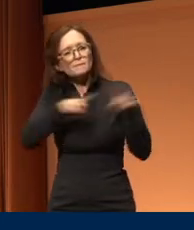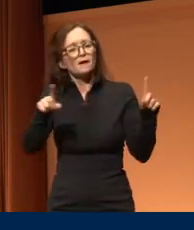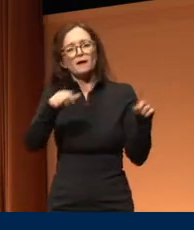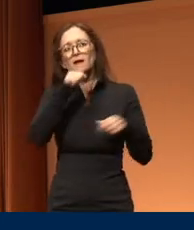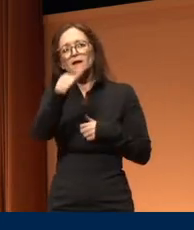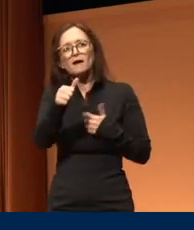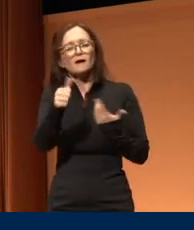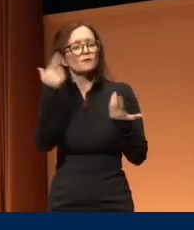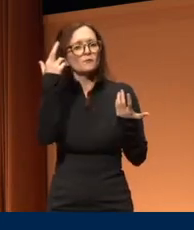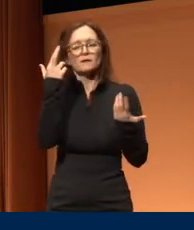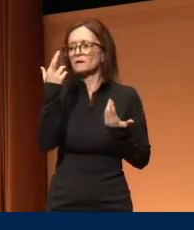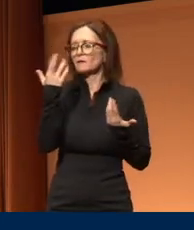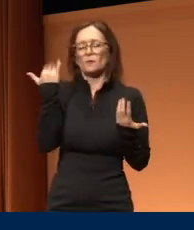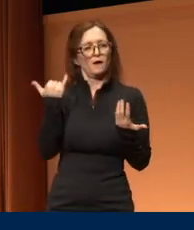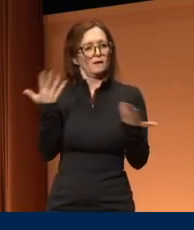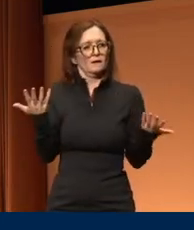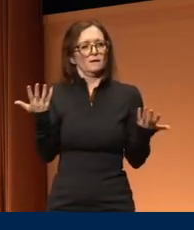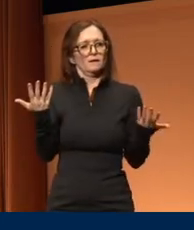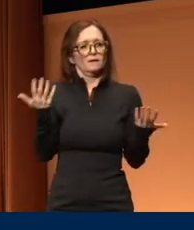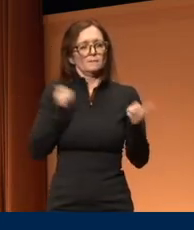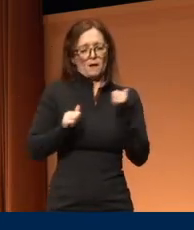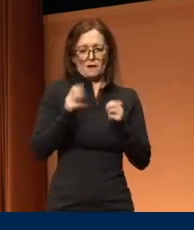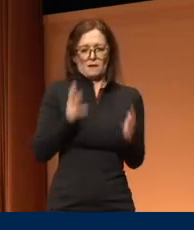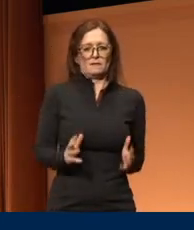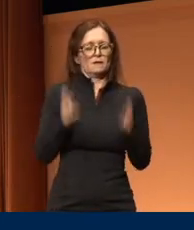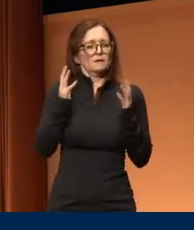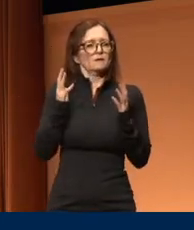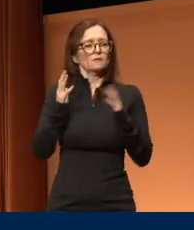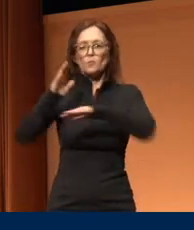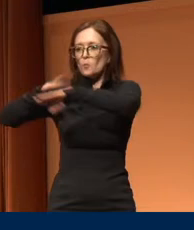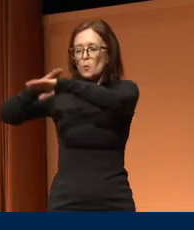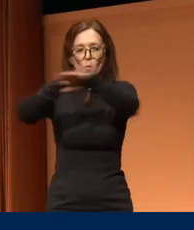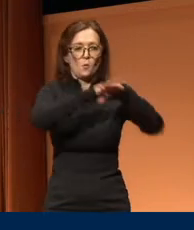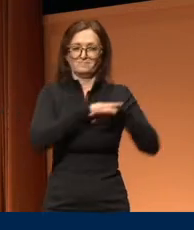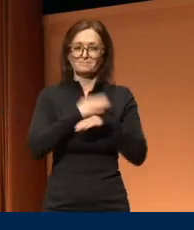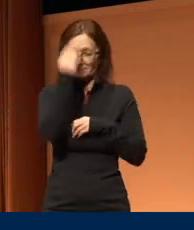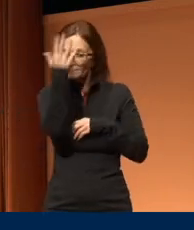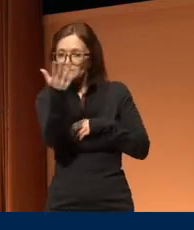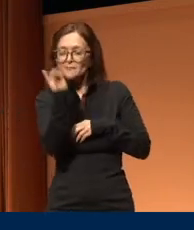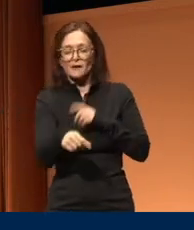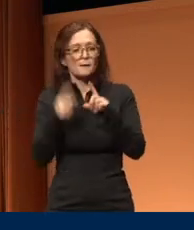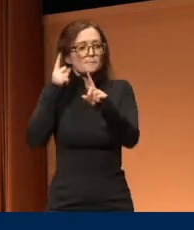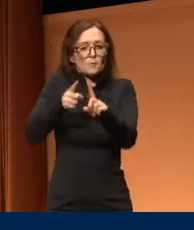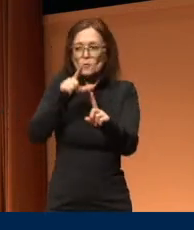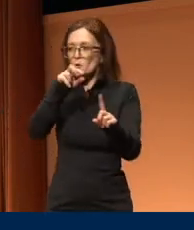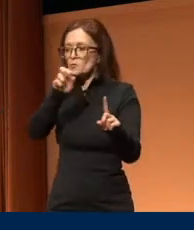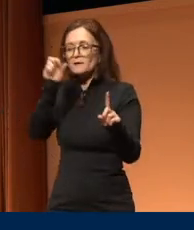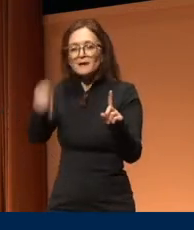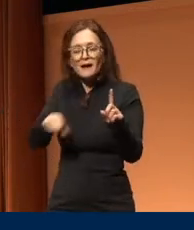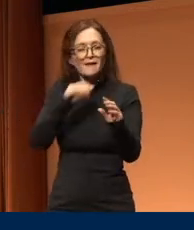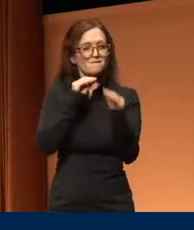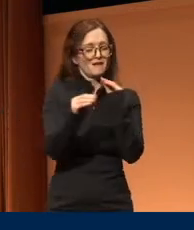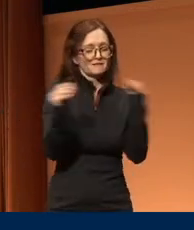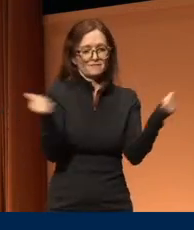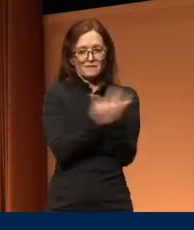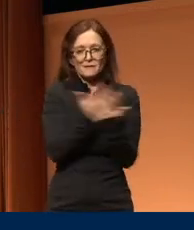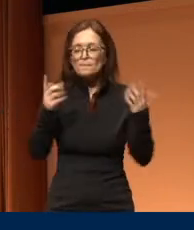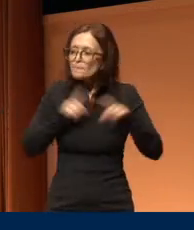for a reason, because the play is meant to serve as a warning. The point is that love could have fixed things.